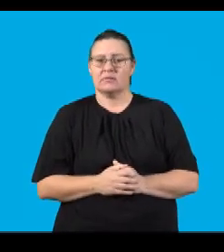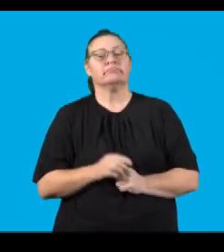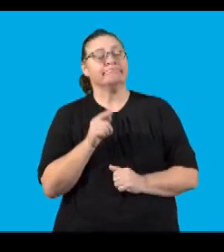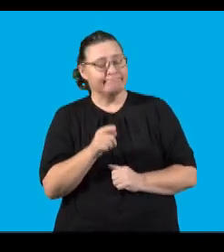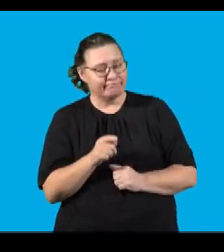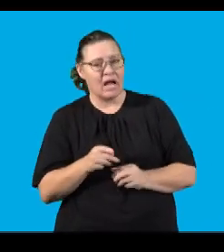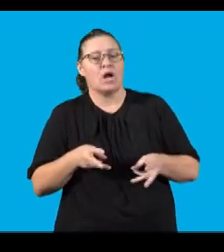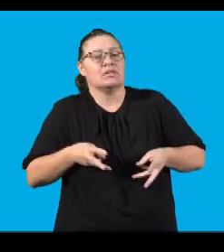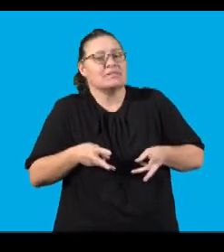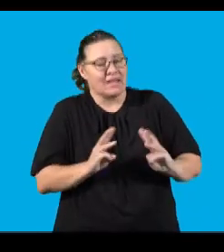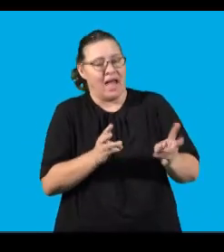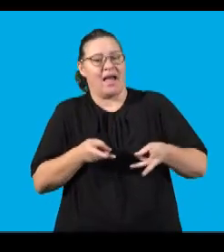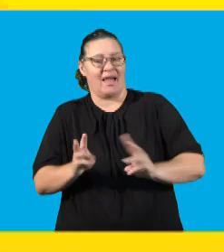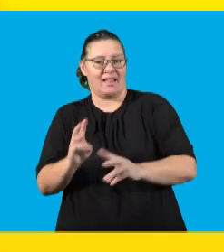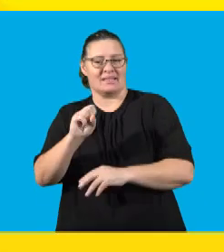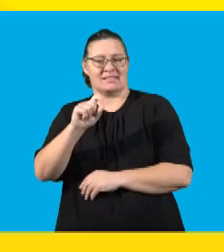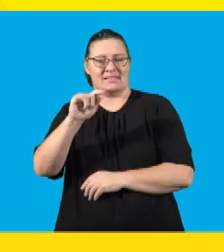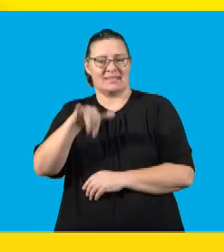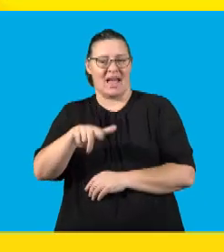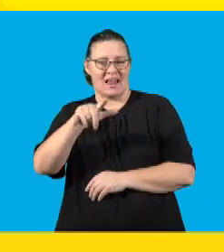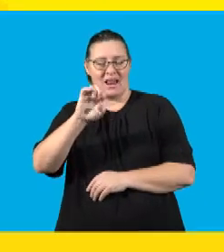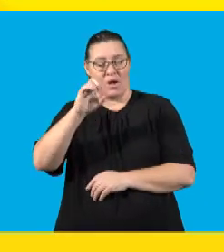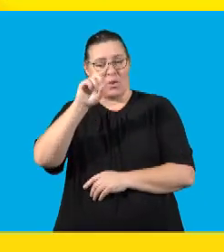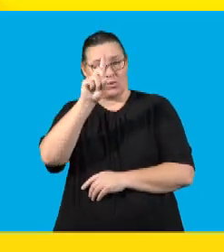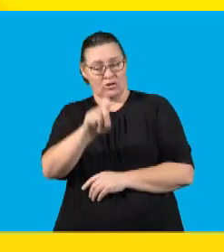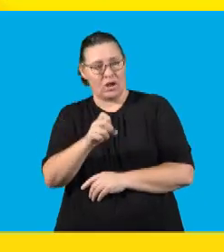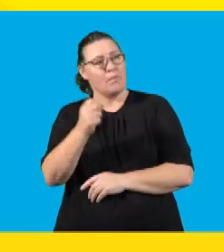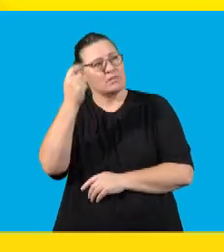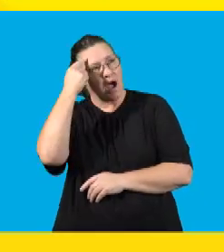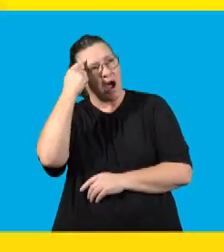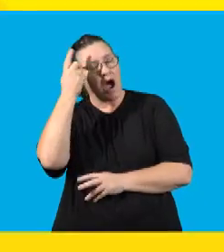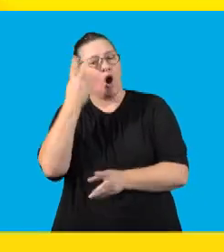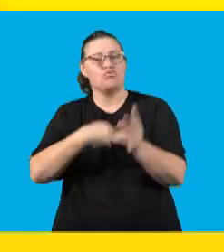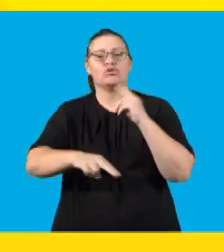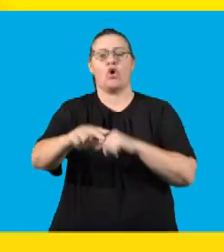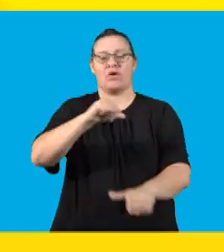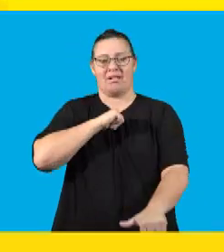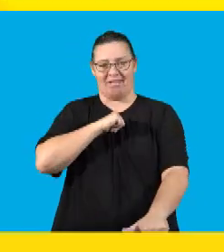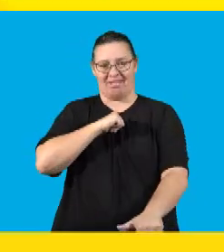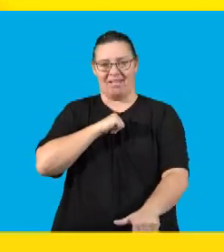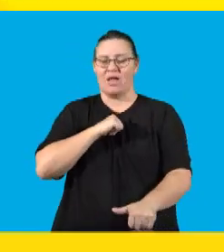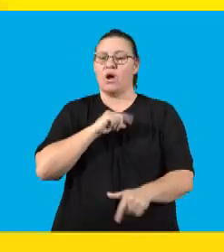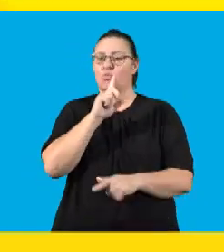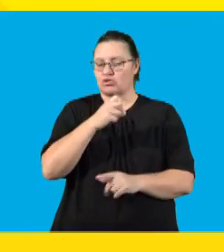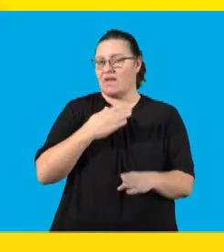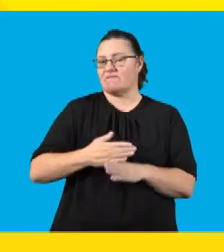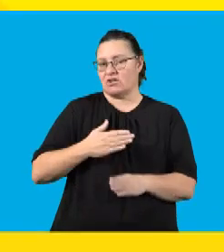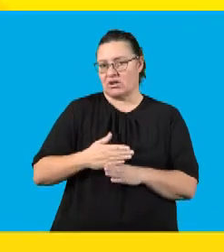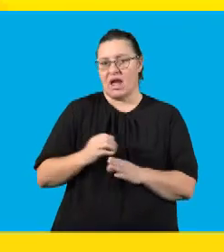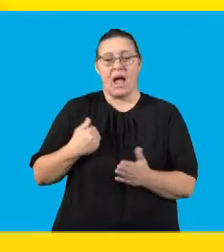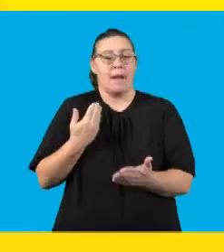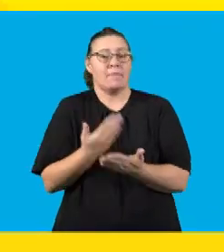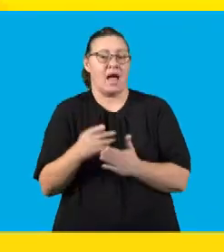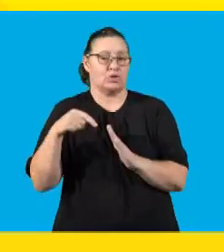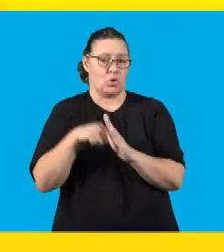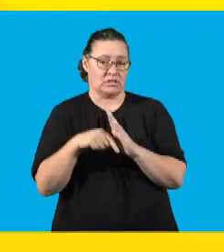Now this is a style question. You will have to use your knowledge of rhetorical questions and their functions and apply that